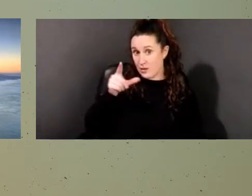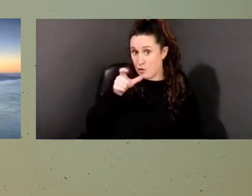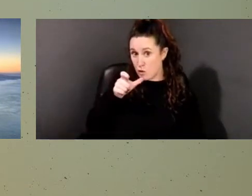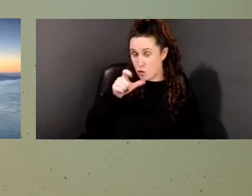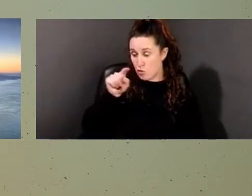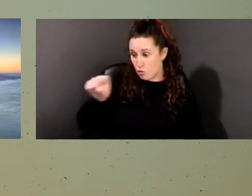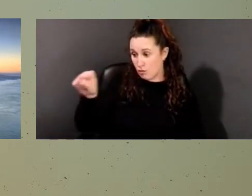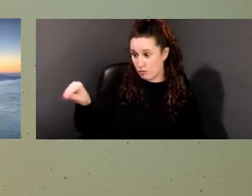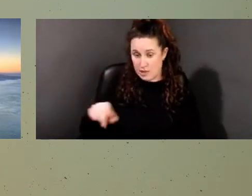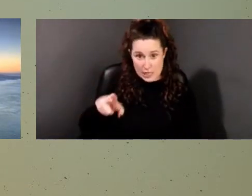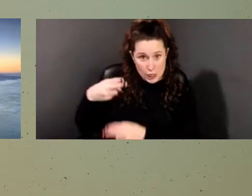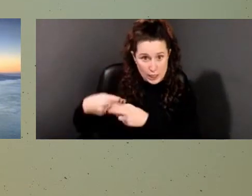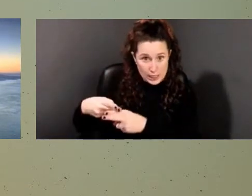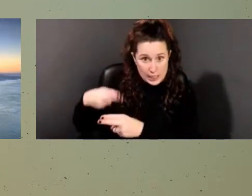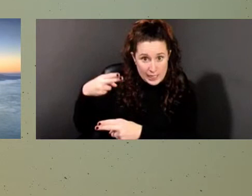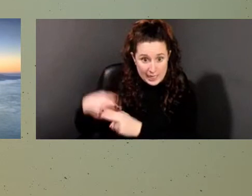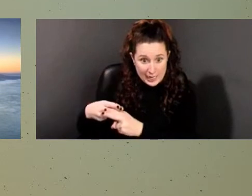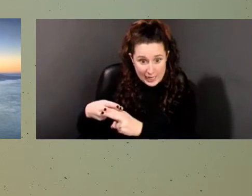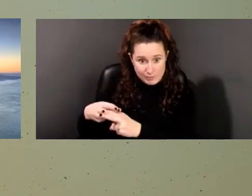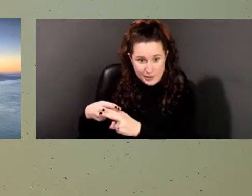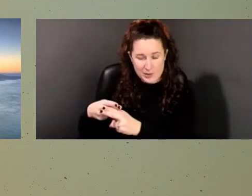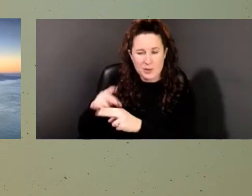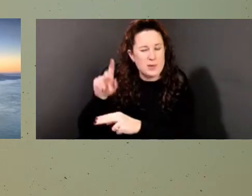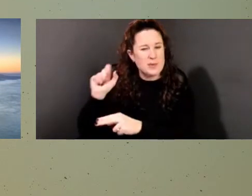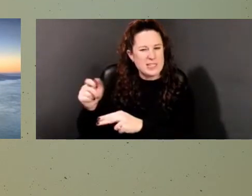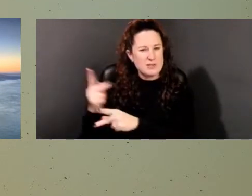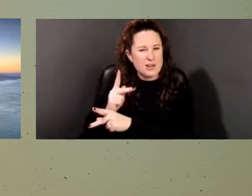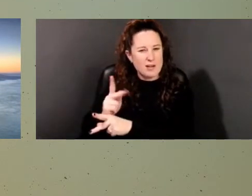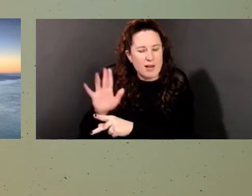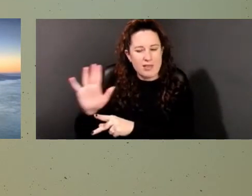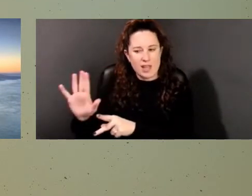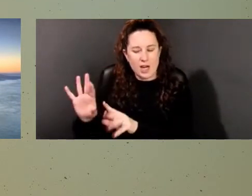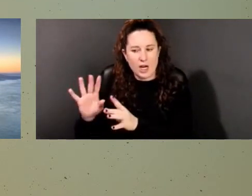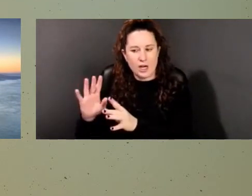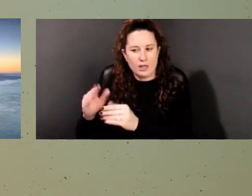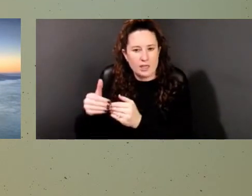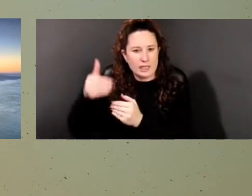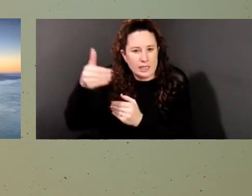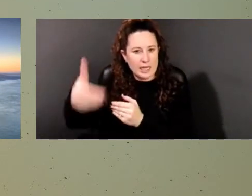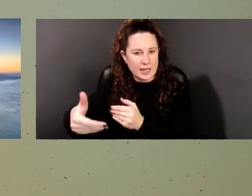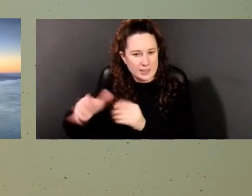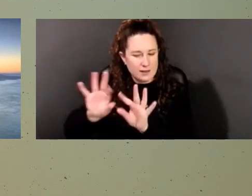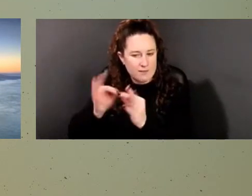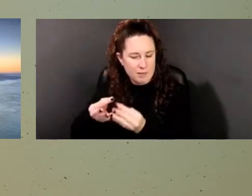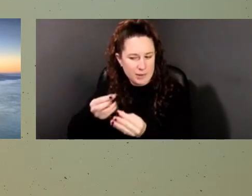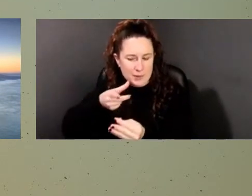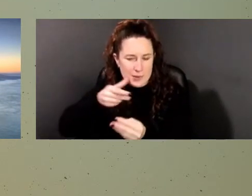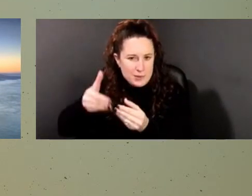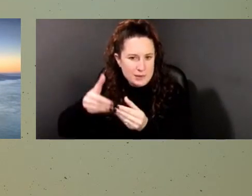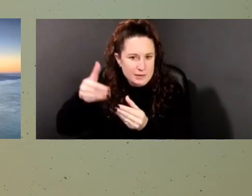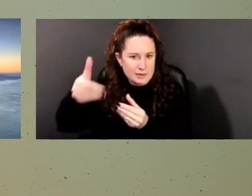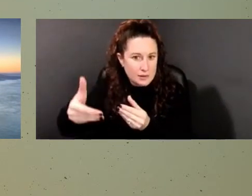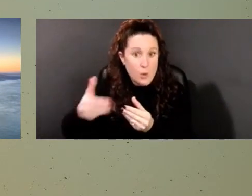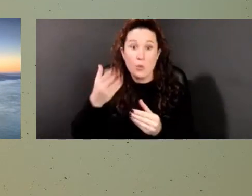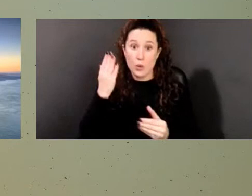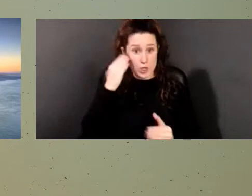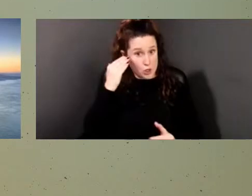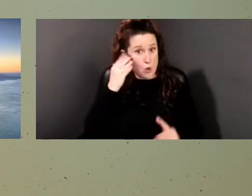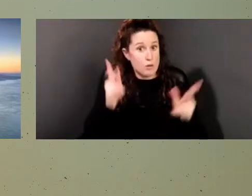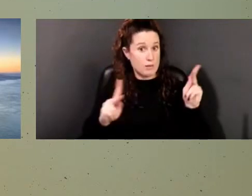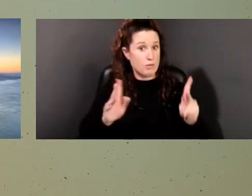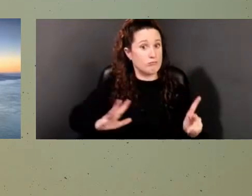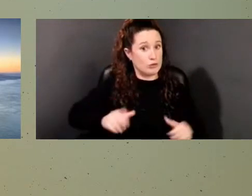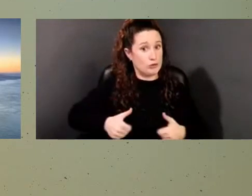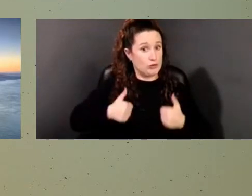type of association, right? We know the people live there, right? And then we can definitely make the assumption and